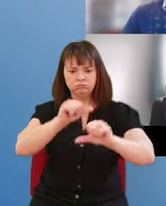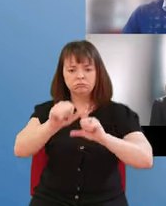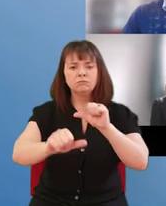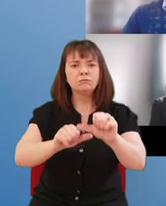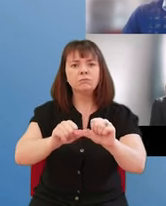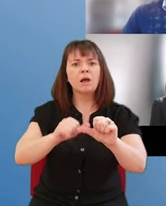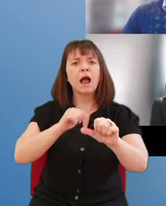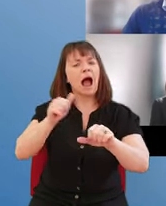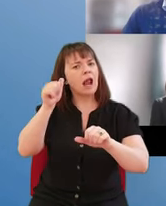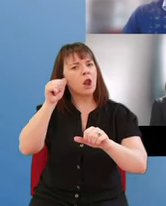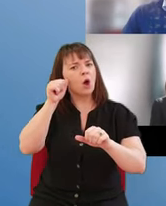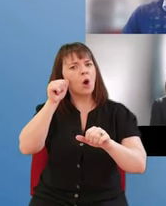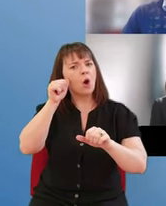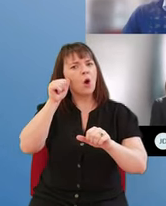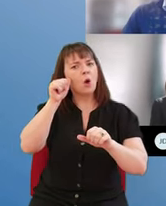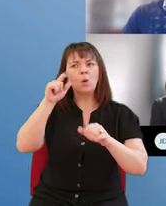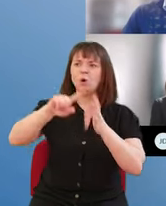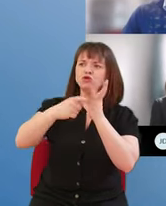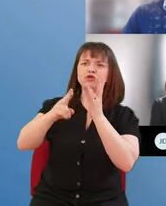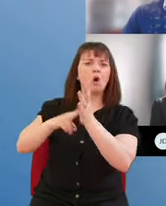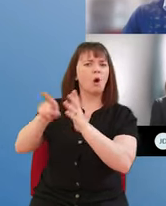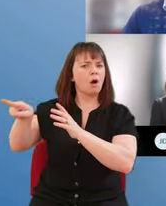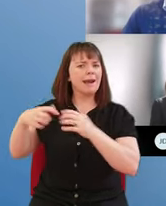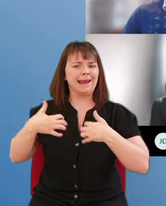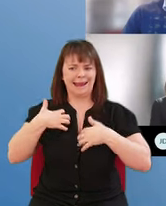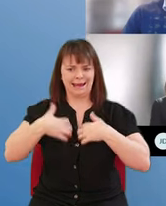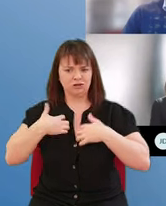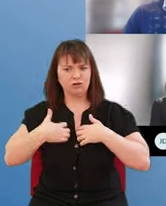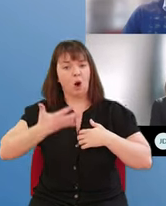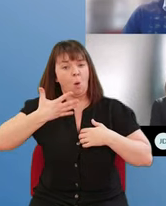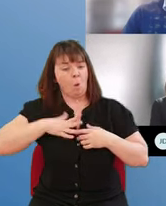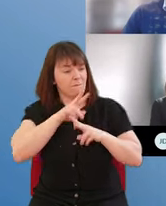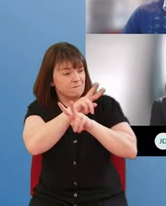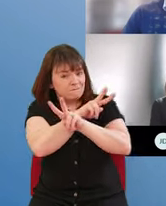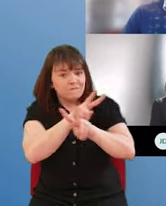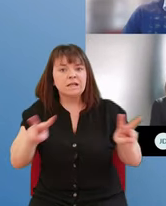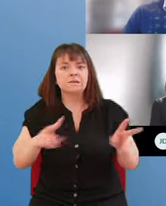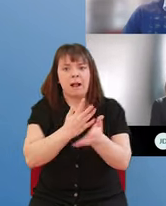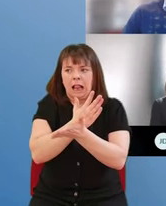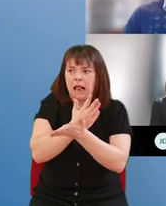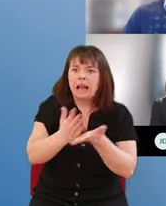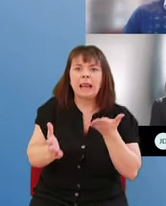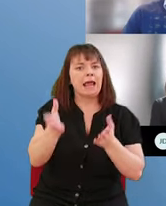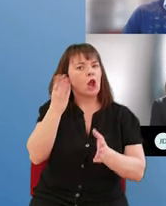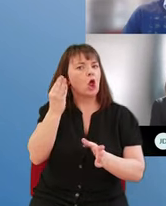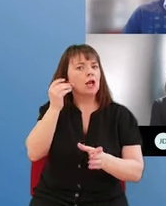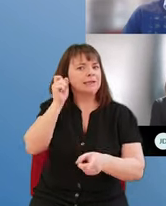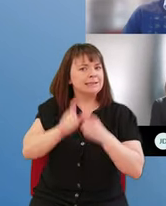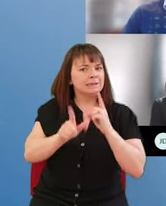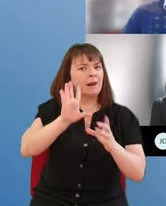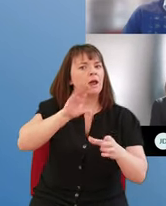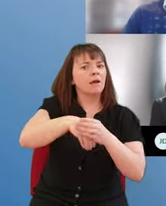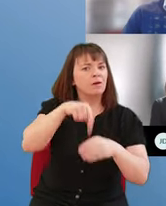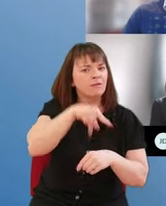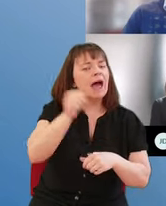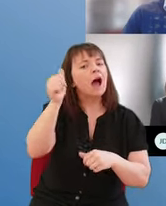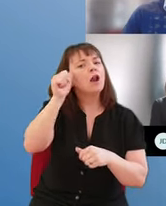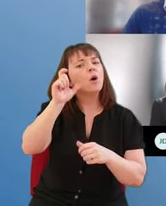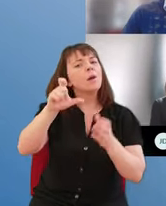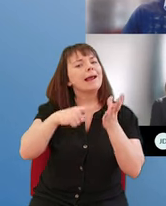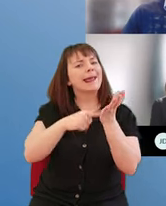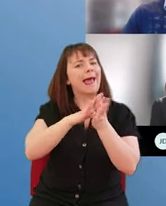Kath is actually very interested in this, and we've got more meetings. If there's a work stream that I'm